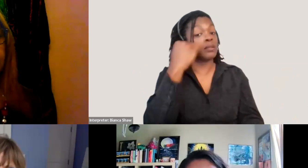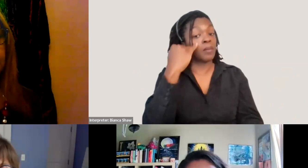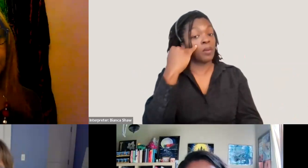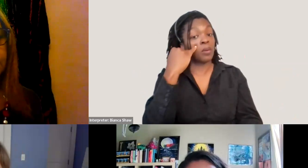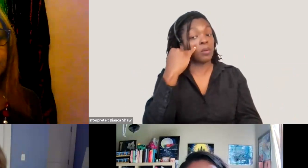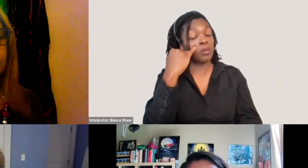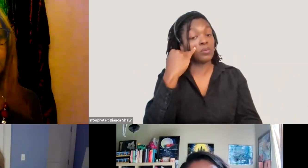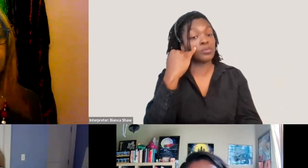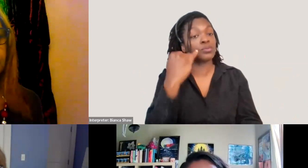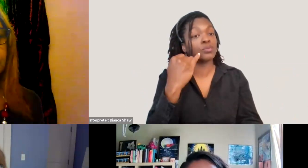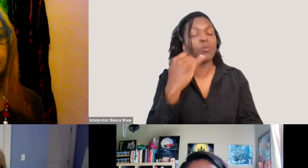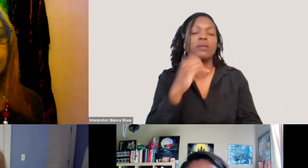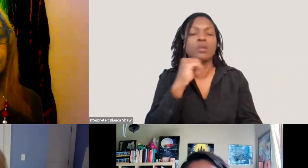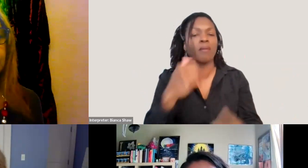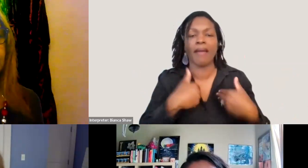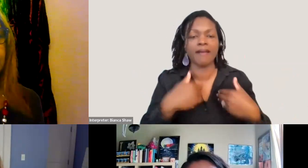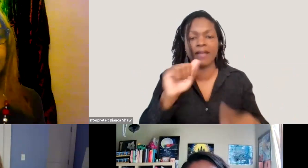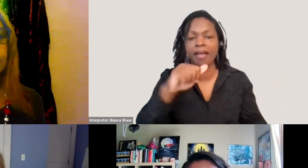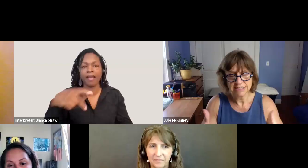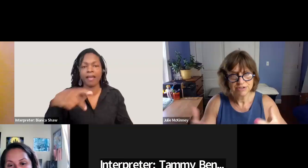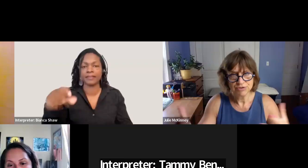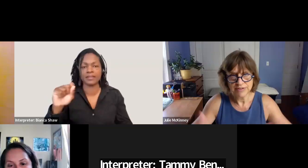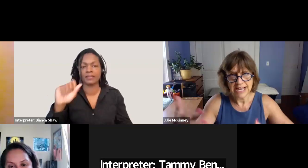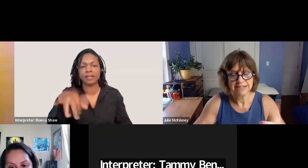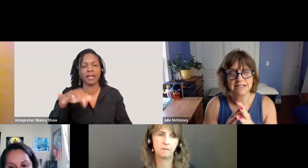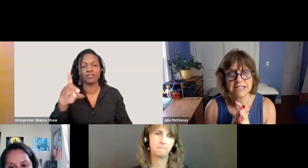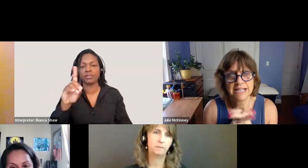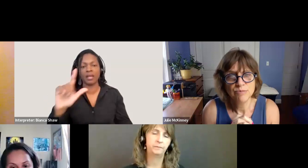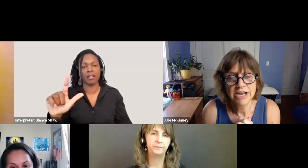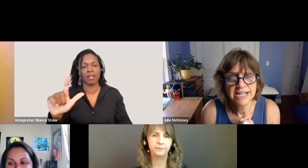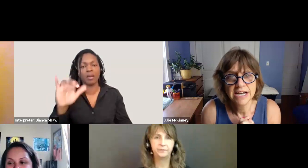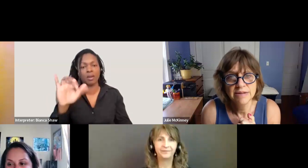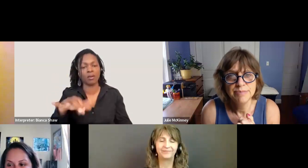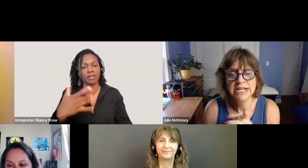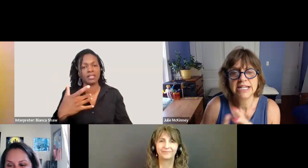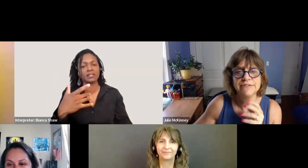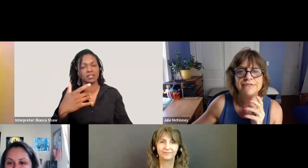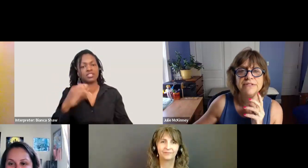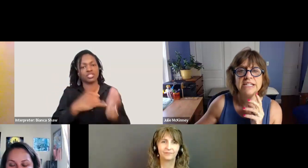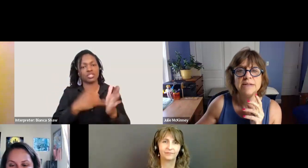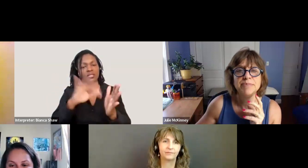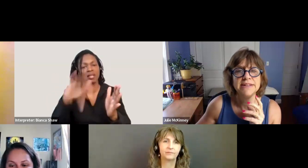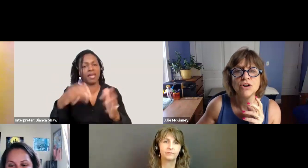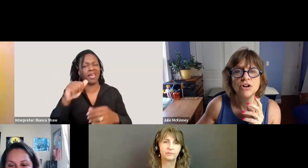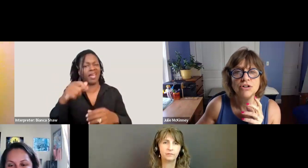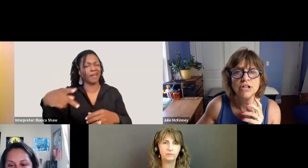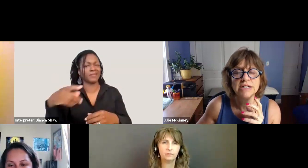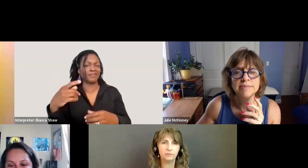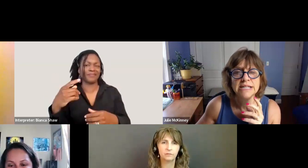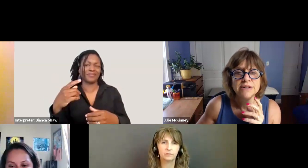they're not actually apps that you download, it's a website that just sort of acts the same way. But